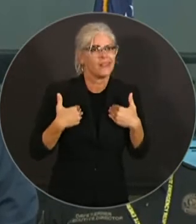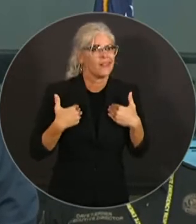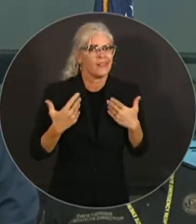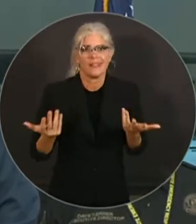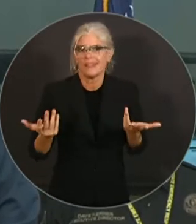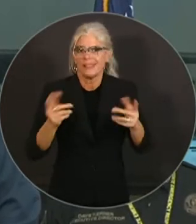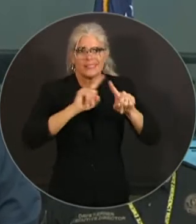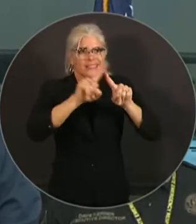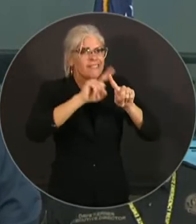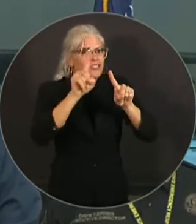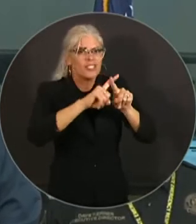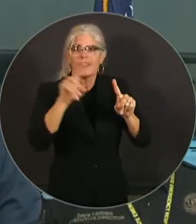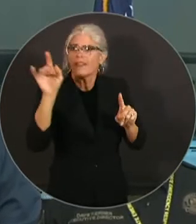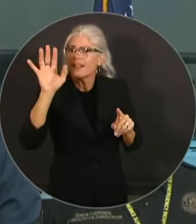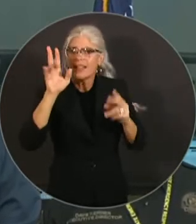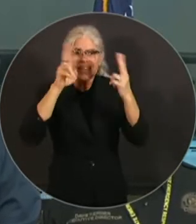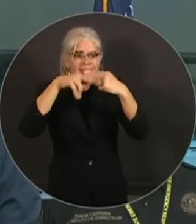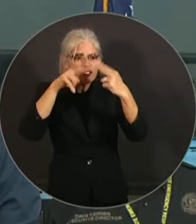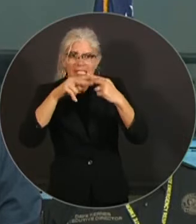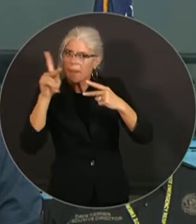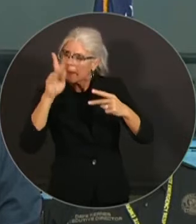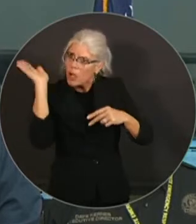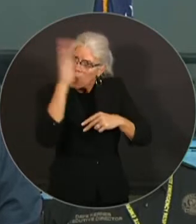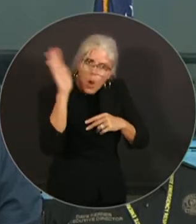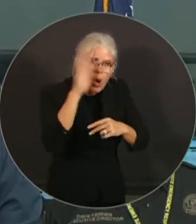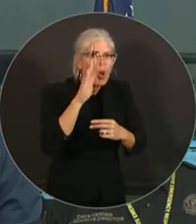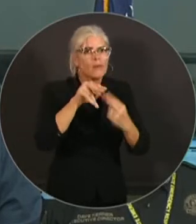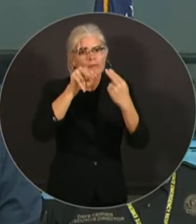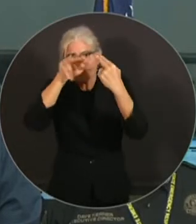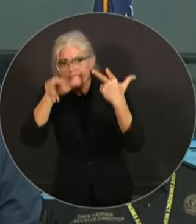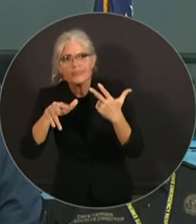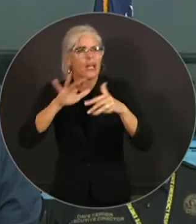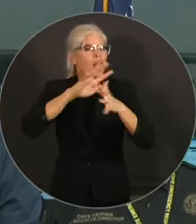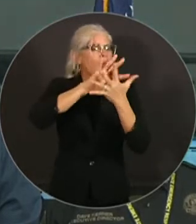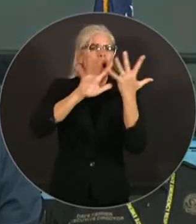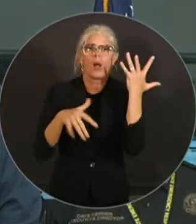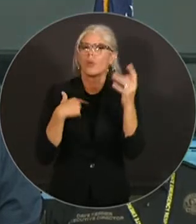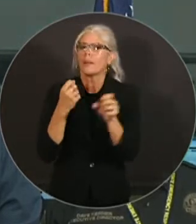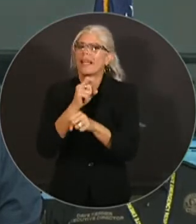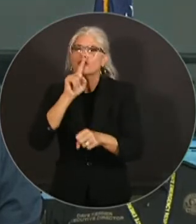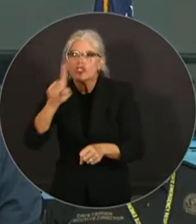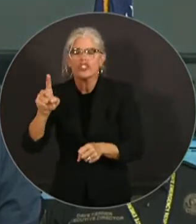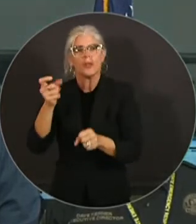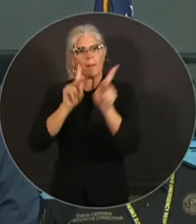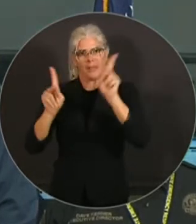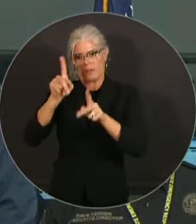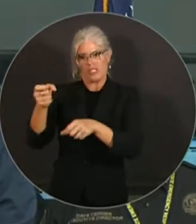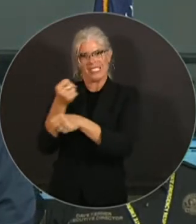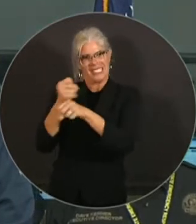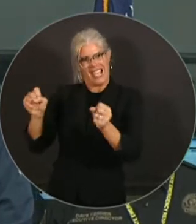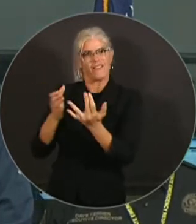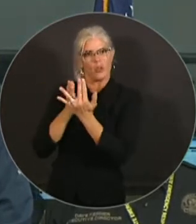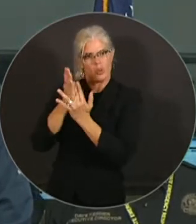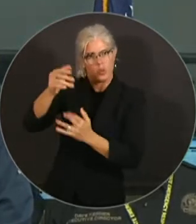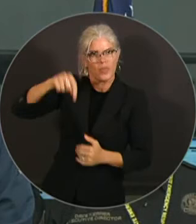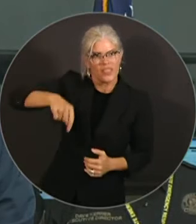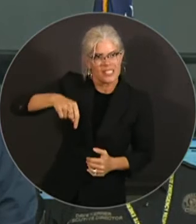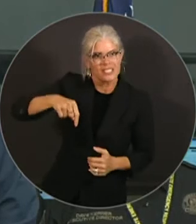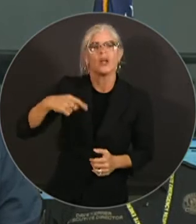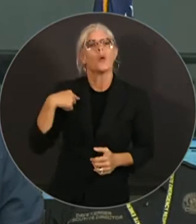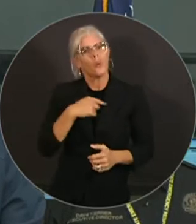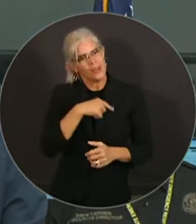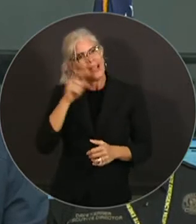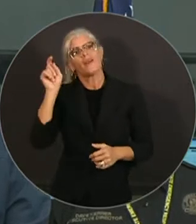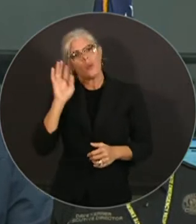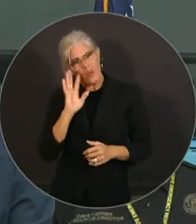going to continue to do all we can to make sure that folks end up safe through this. But we're going to have a